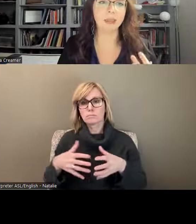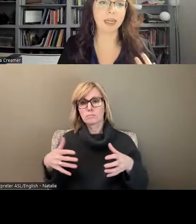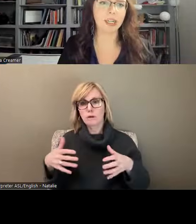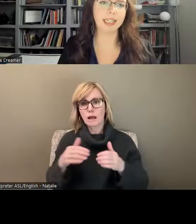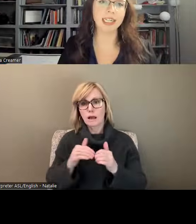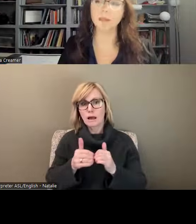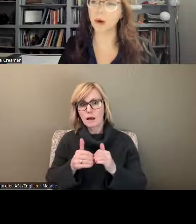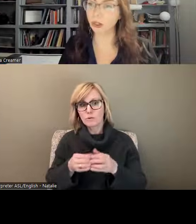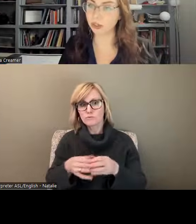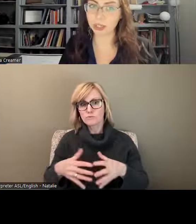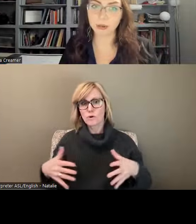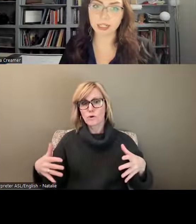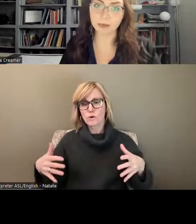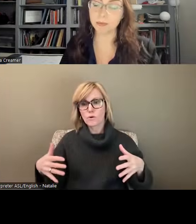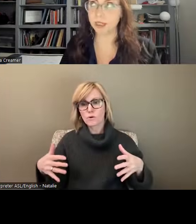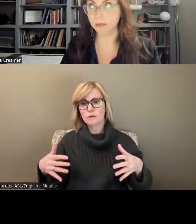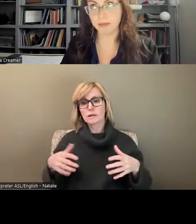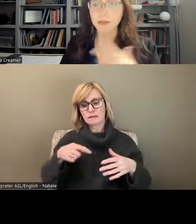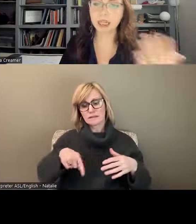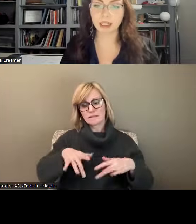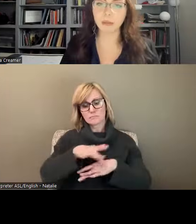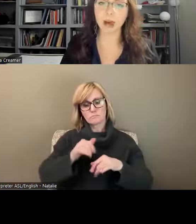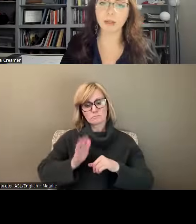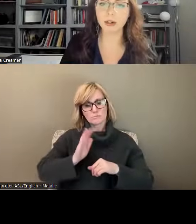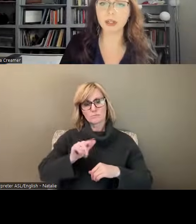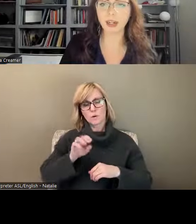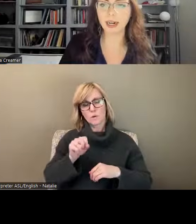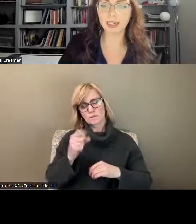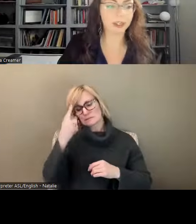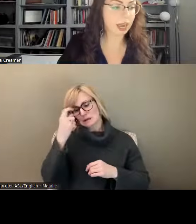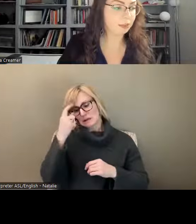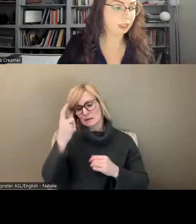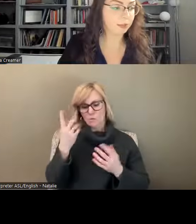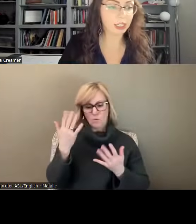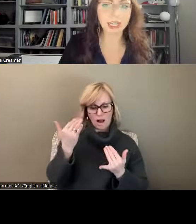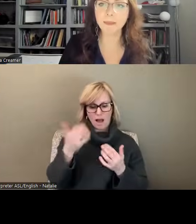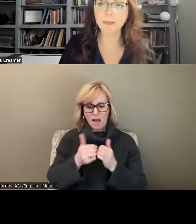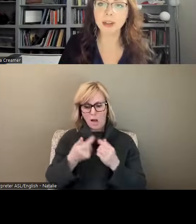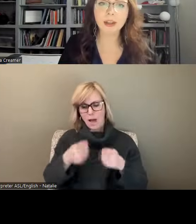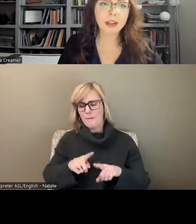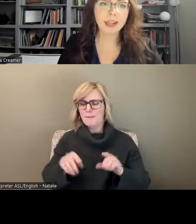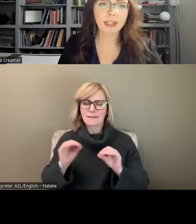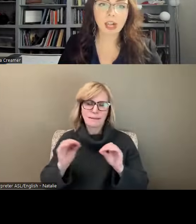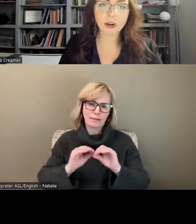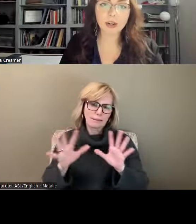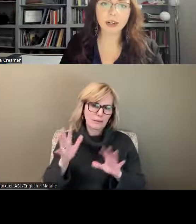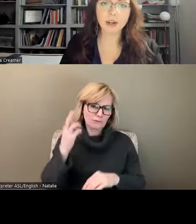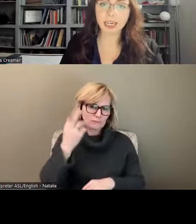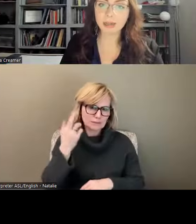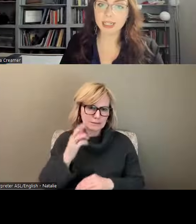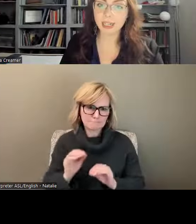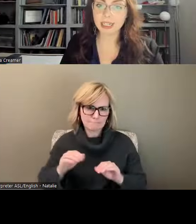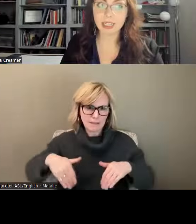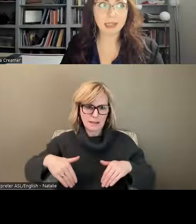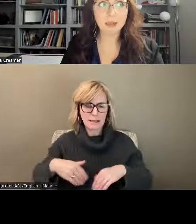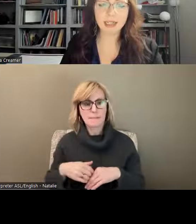sudden expansion into these marginal zones has been speculated upon, but no solid answers have really been reached yet. In general, an